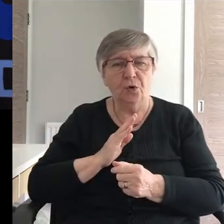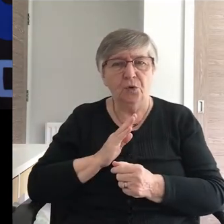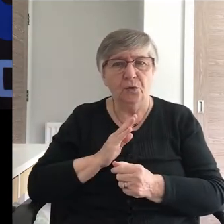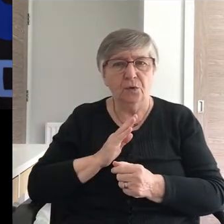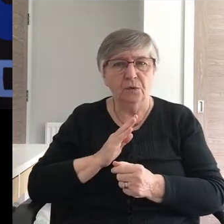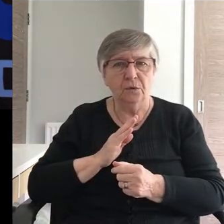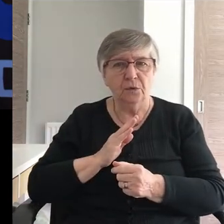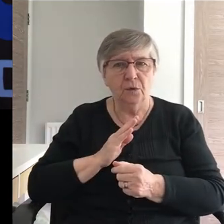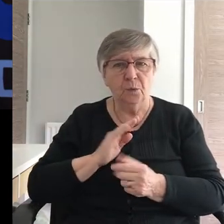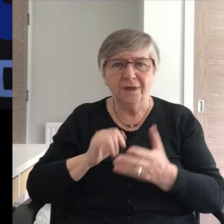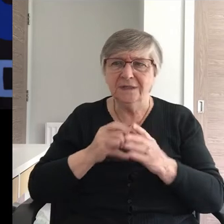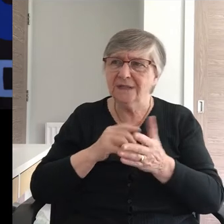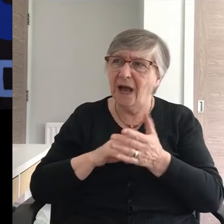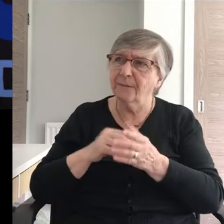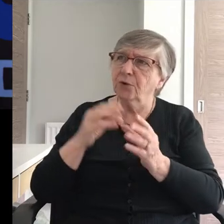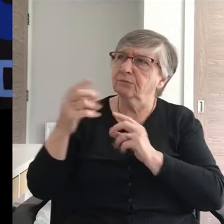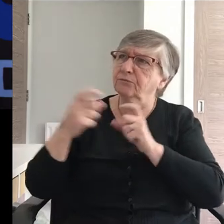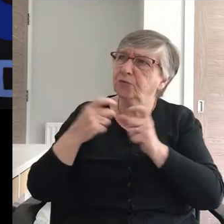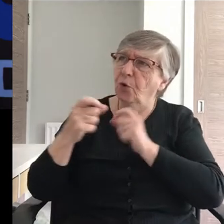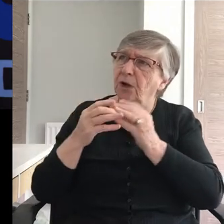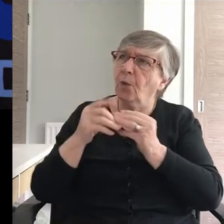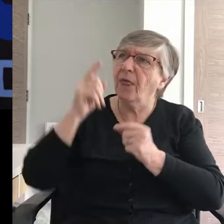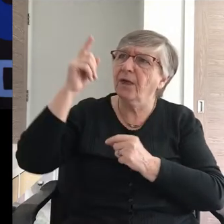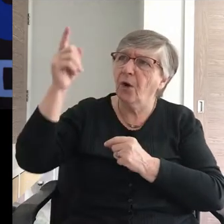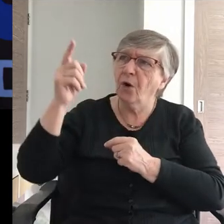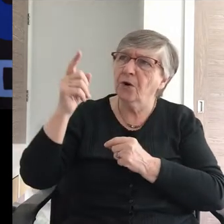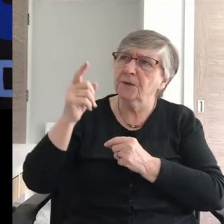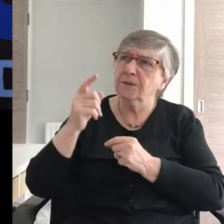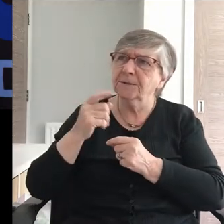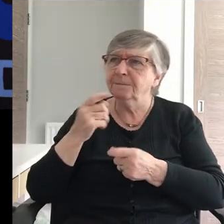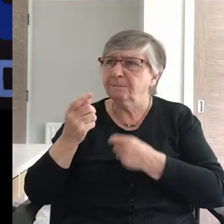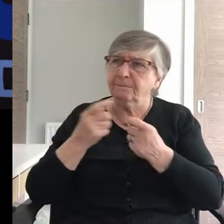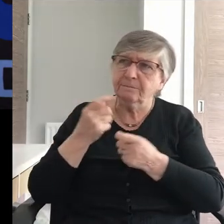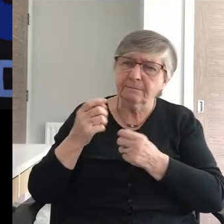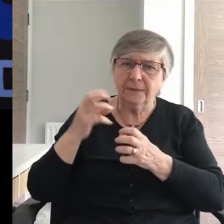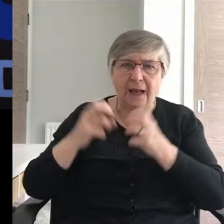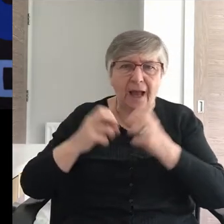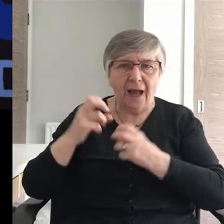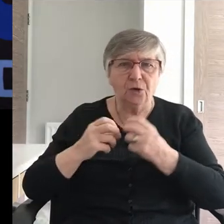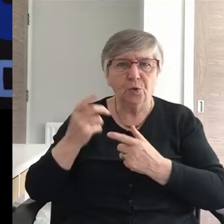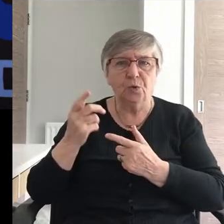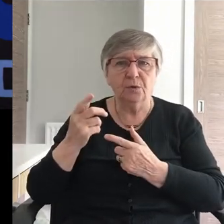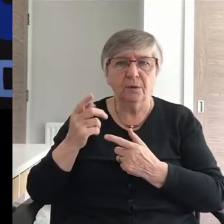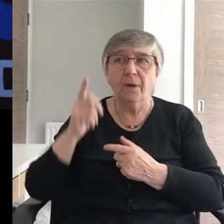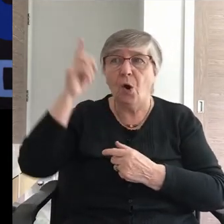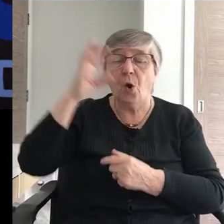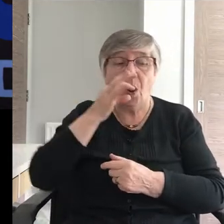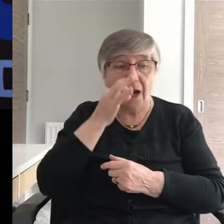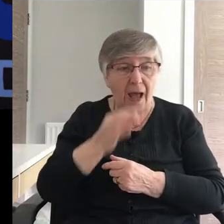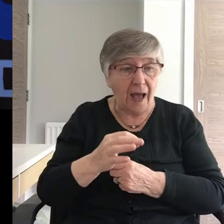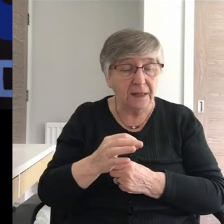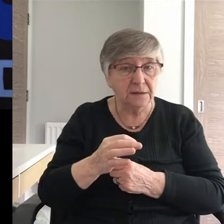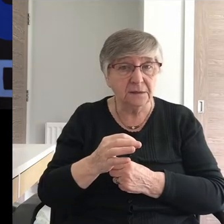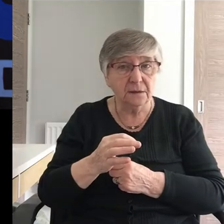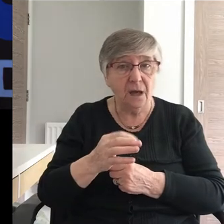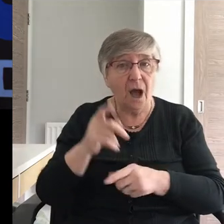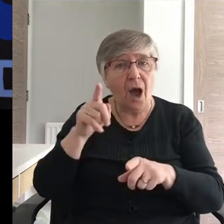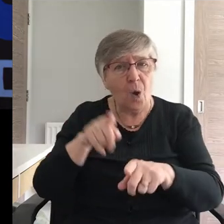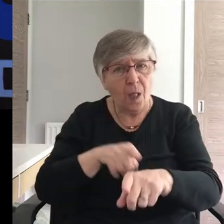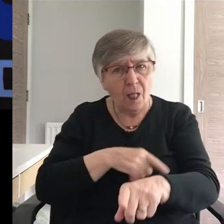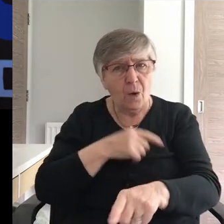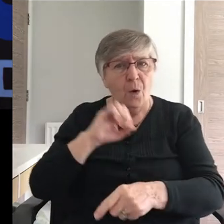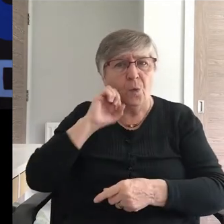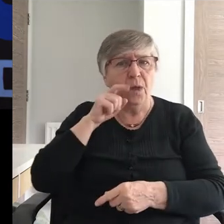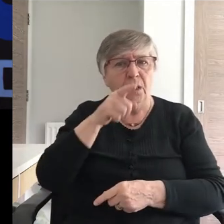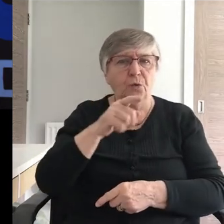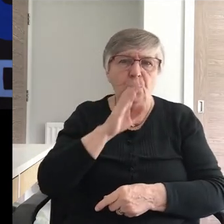dialogue with God, the prophet wrestled with this. But God asked him in verse 1, "How long